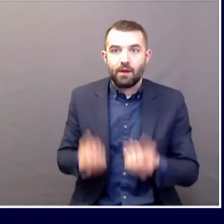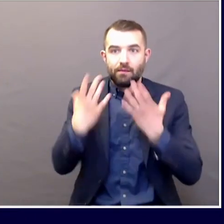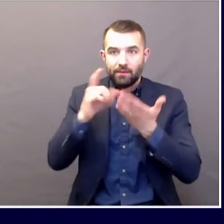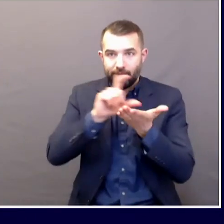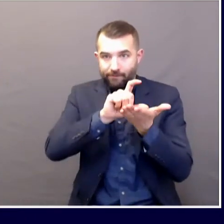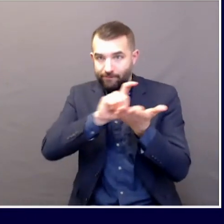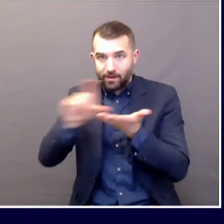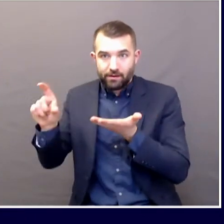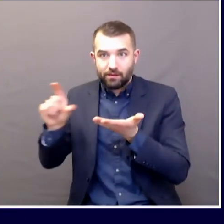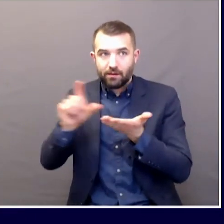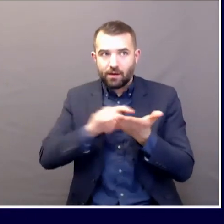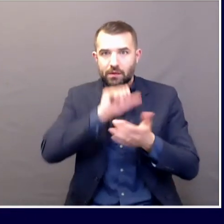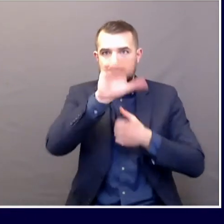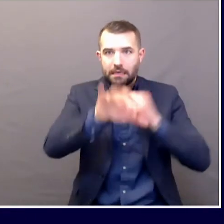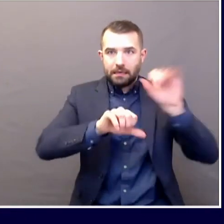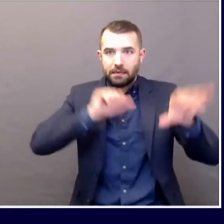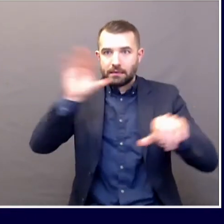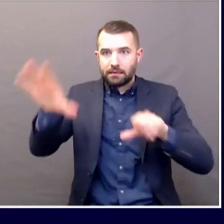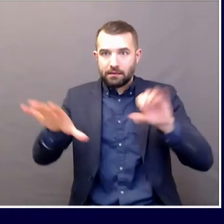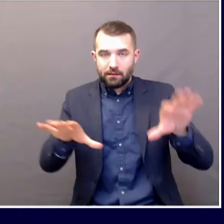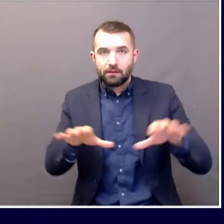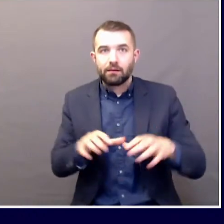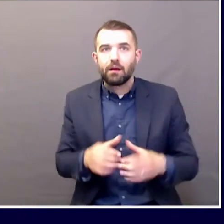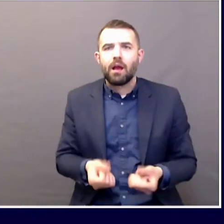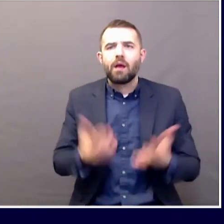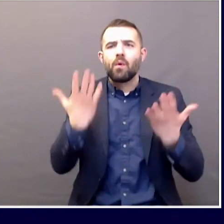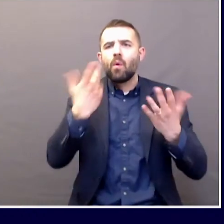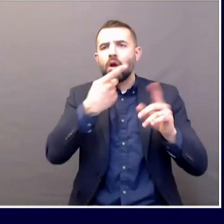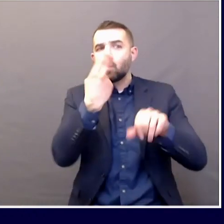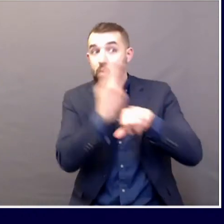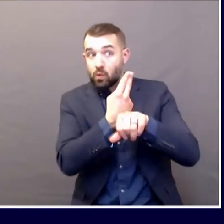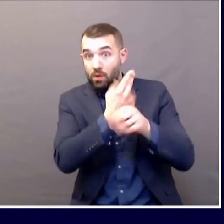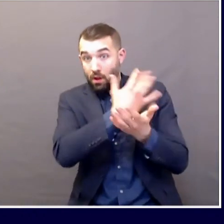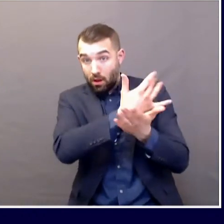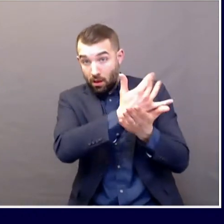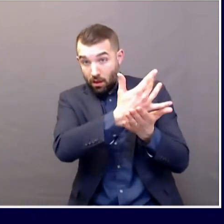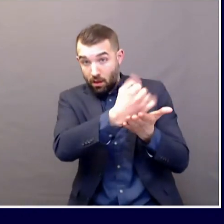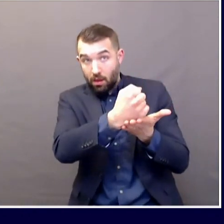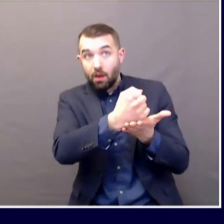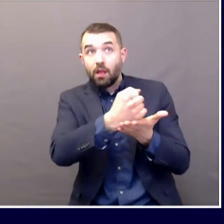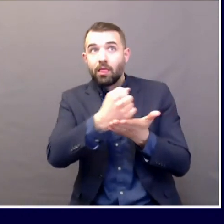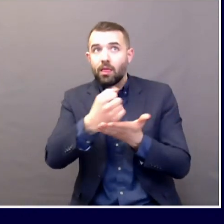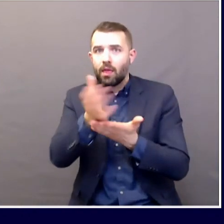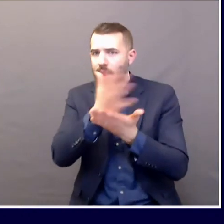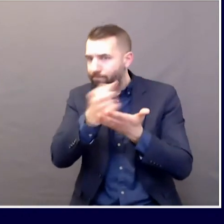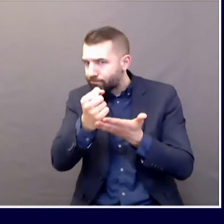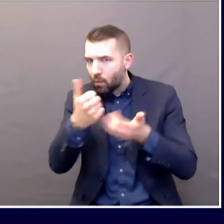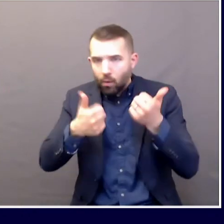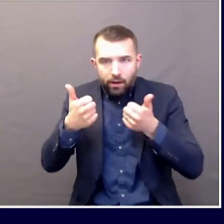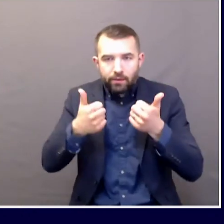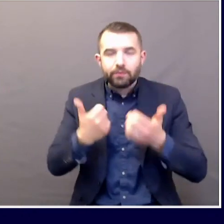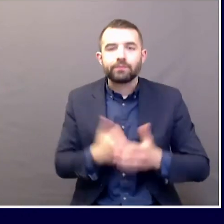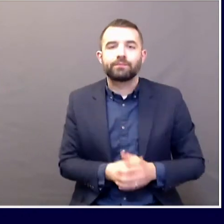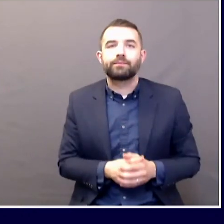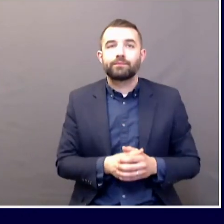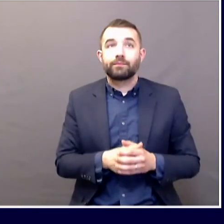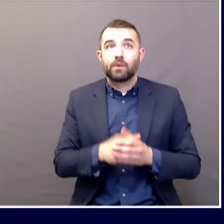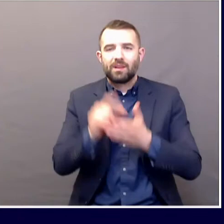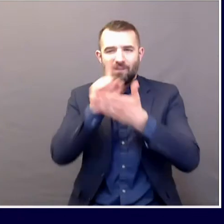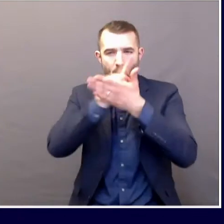of where vaccines are going. But those vaccines, when they arrive in Maine, they only arrive at their first